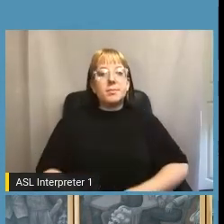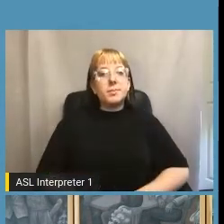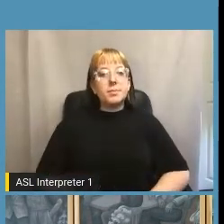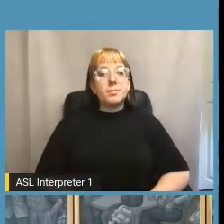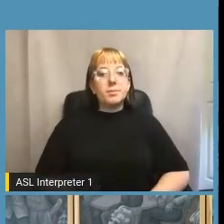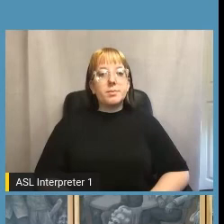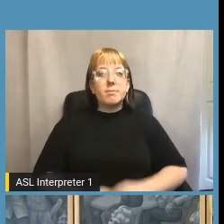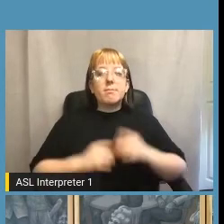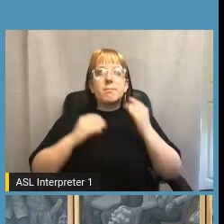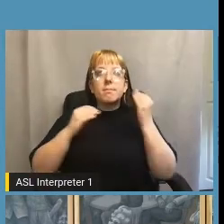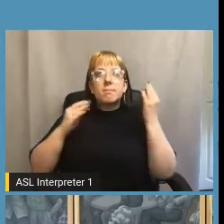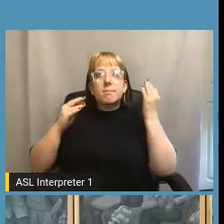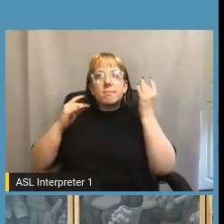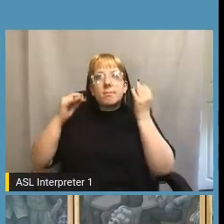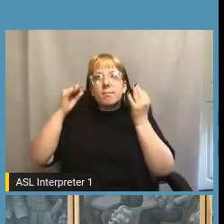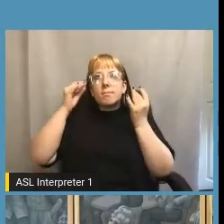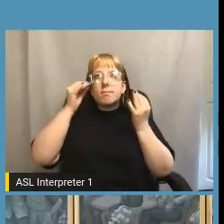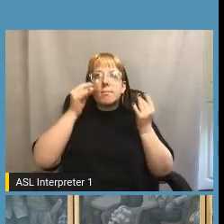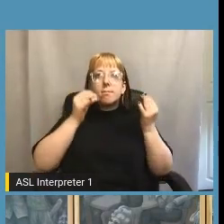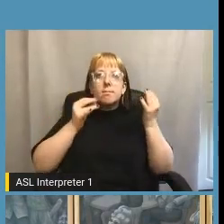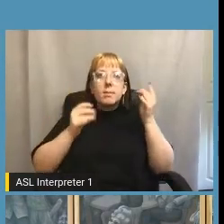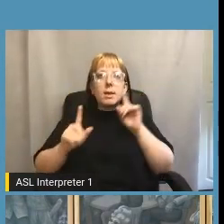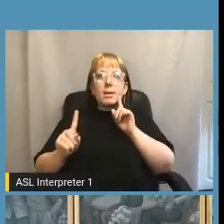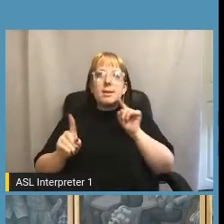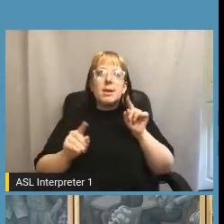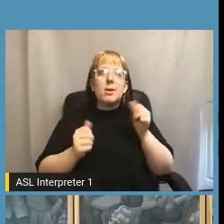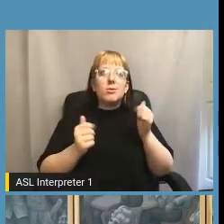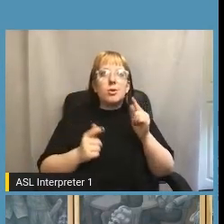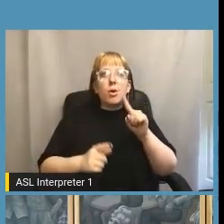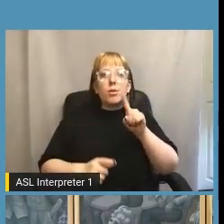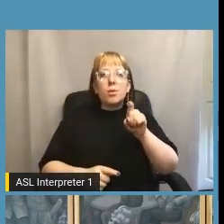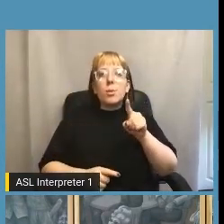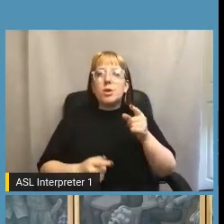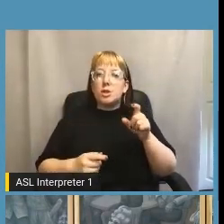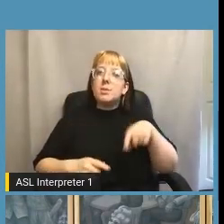these, all of these, answering all of these questions.